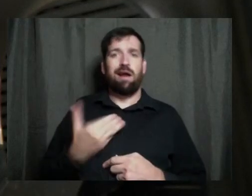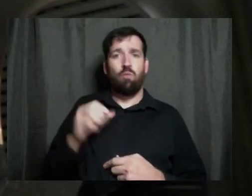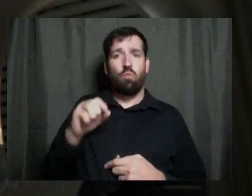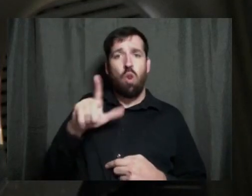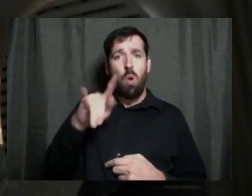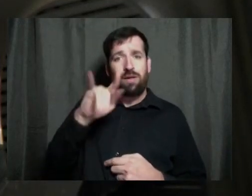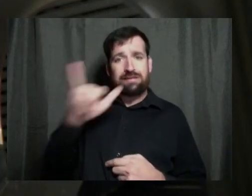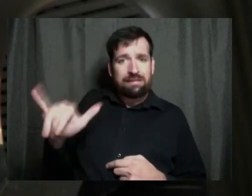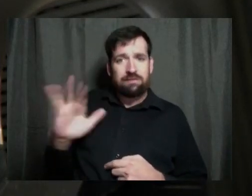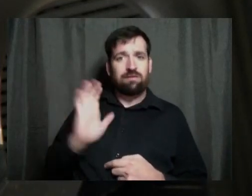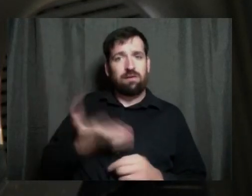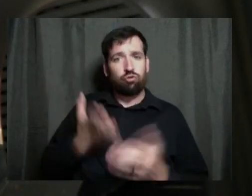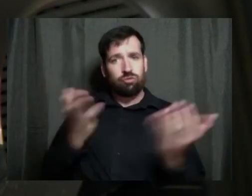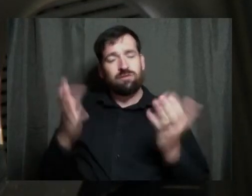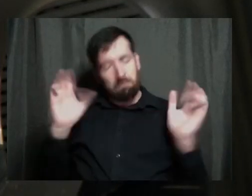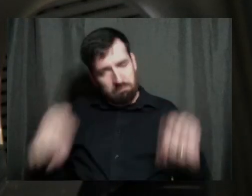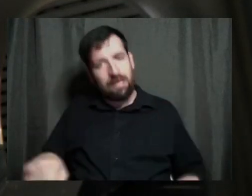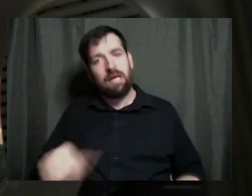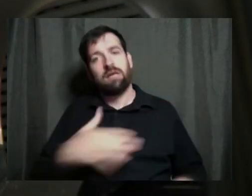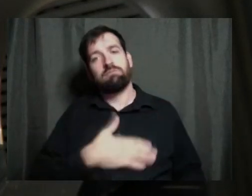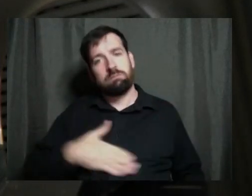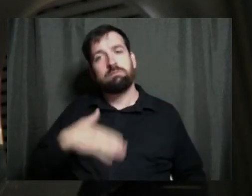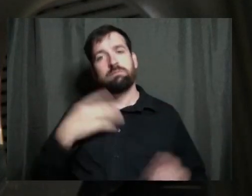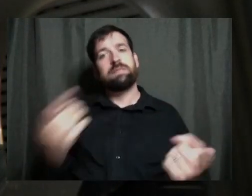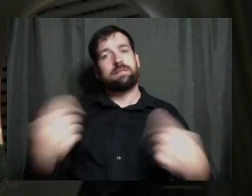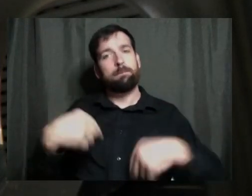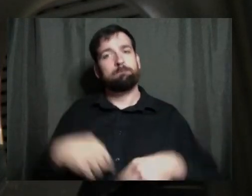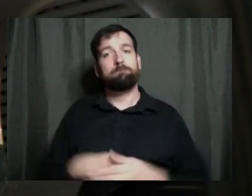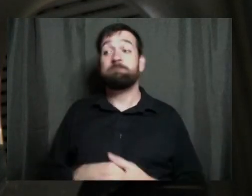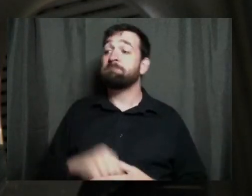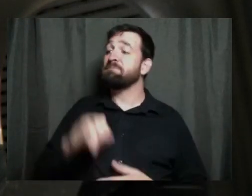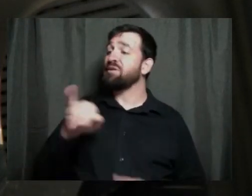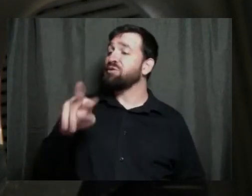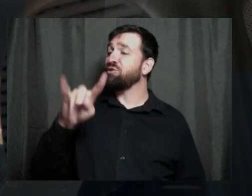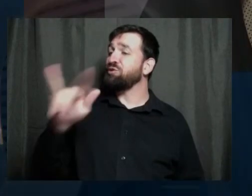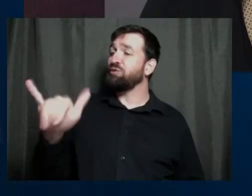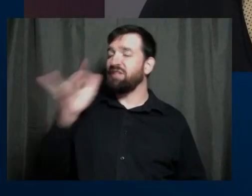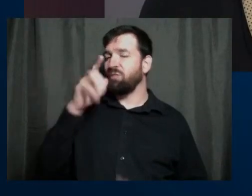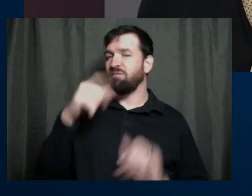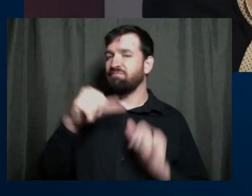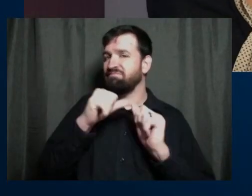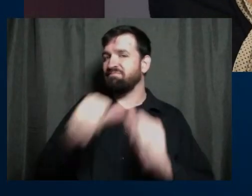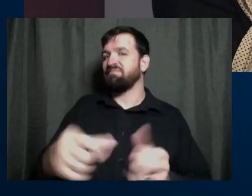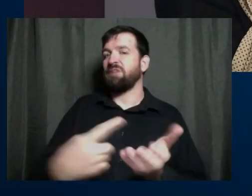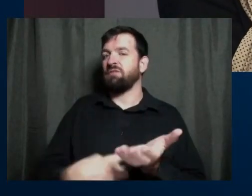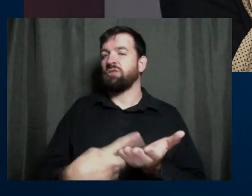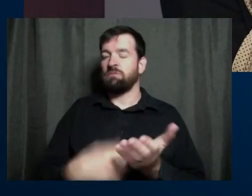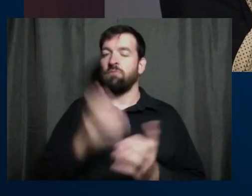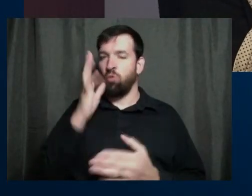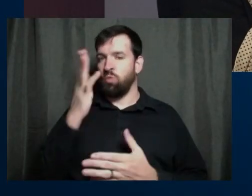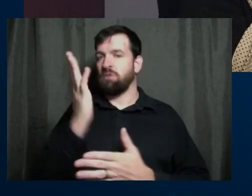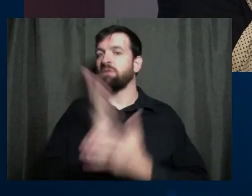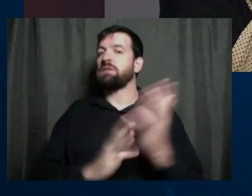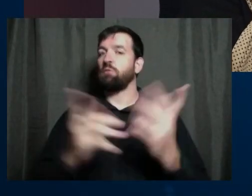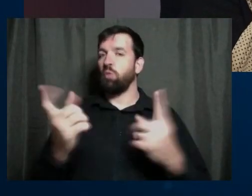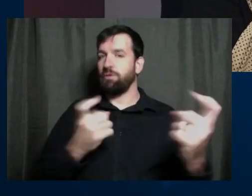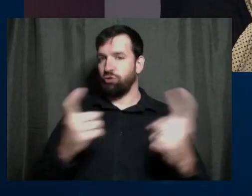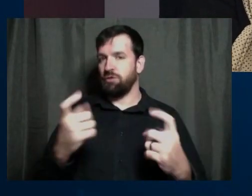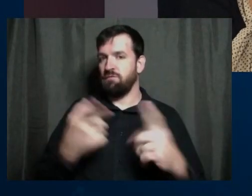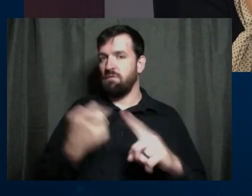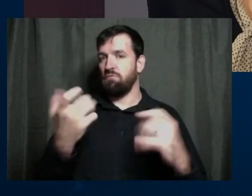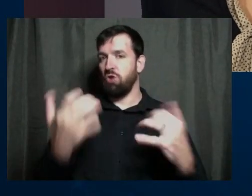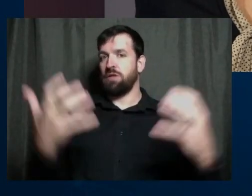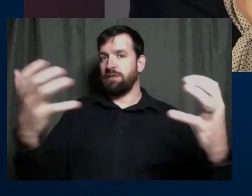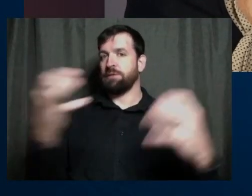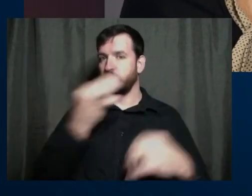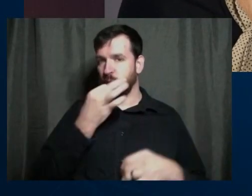So please come. All right, Judy, we're going to continue this conversation, and I know we're going to have some questions from our audience here in just a moment. We've already got a few